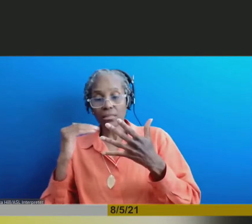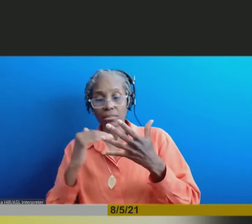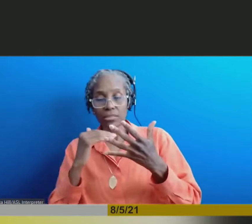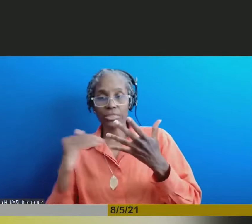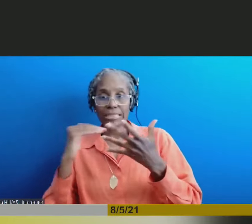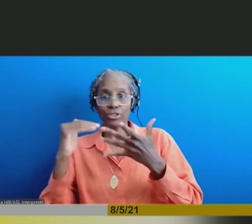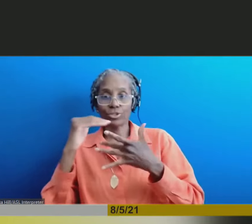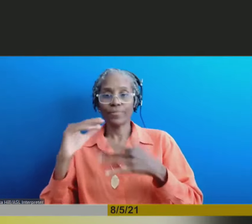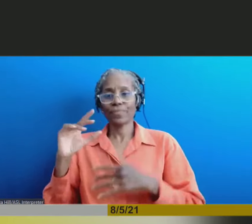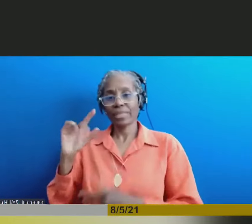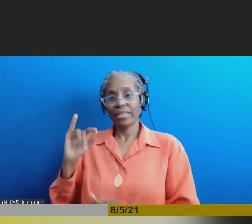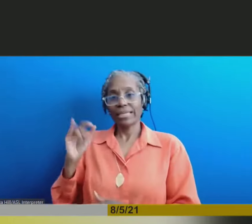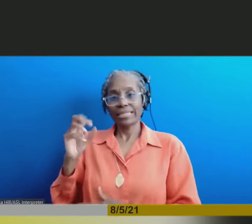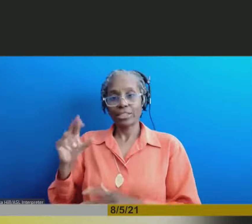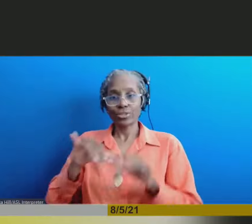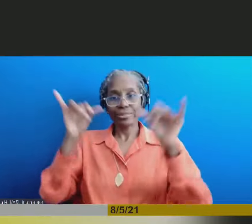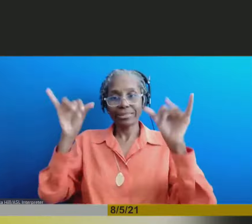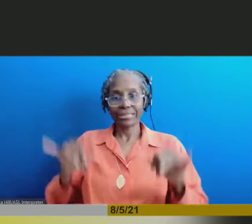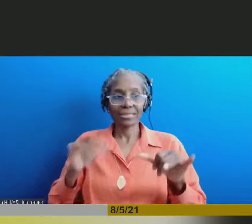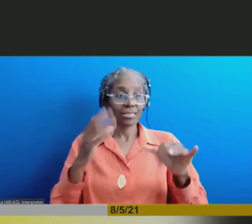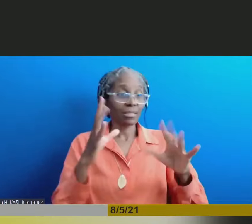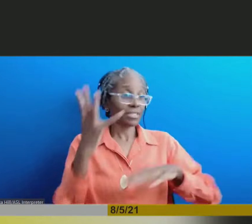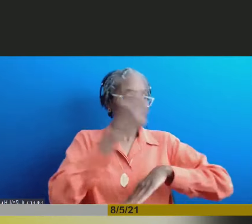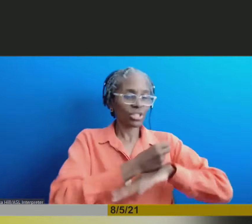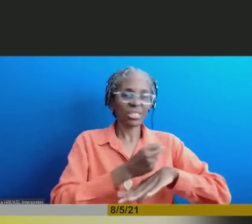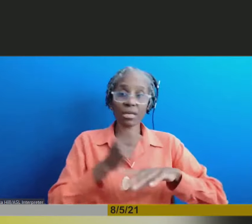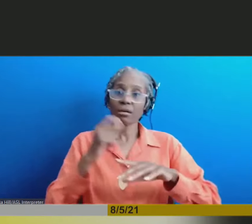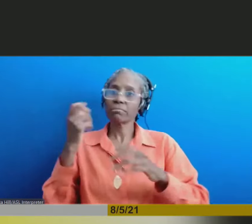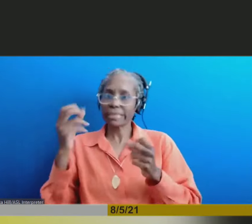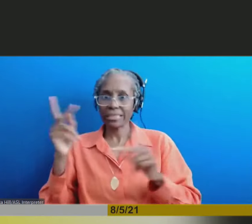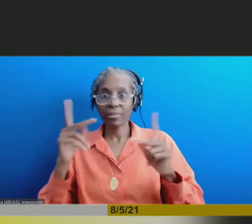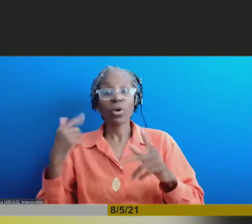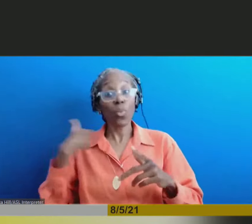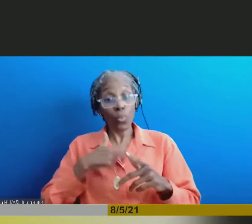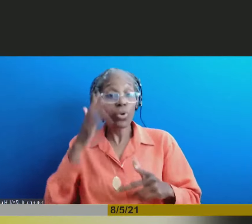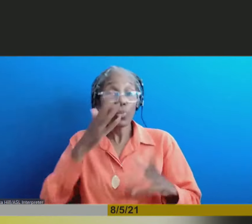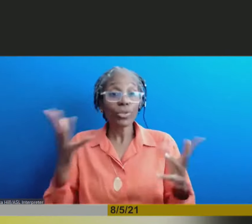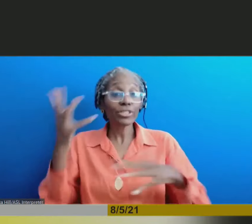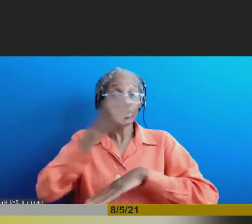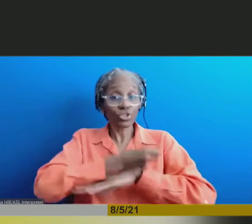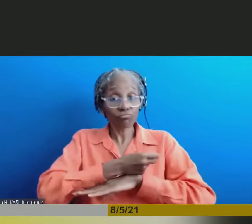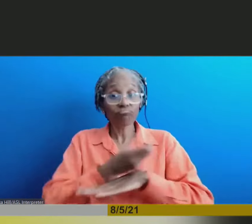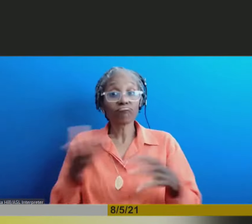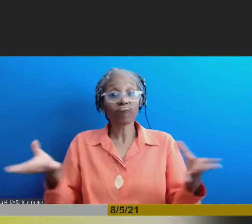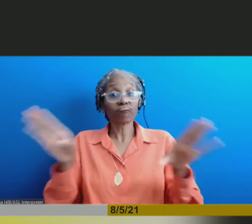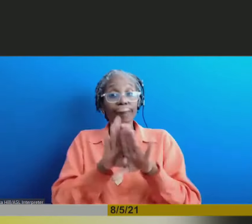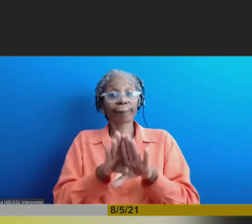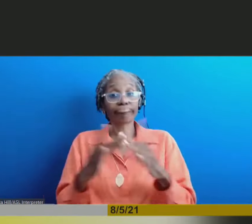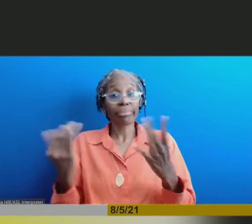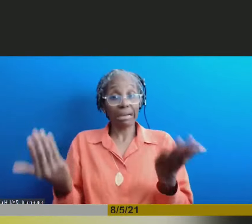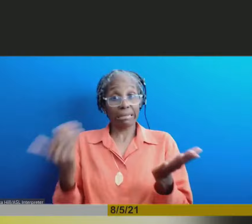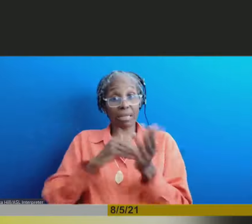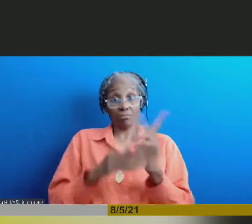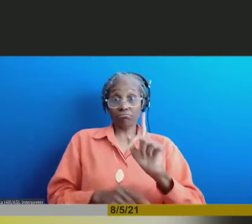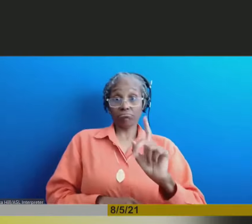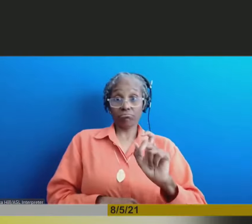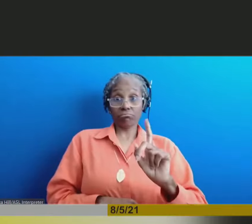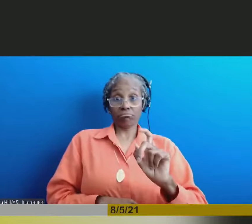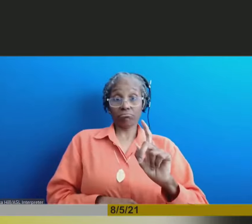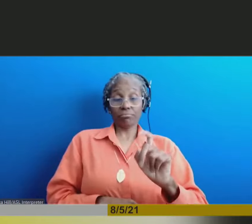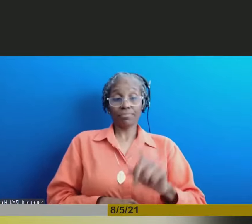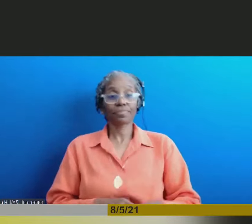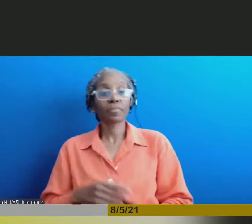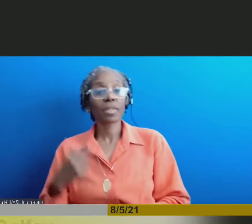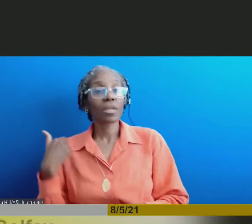So essentially all of these questions are, are we going to shut down again? Right, so we have no